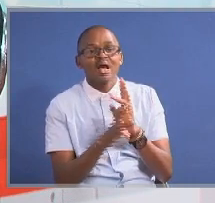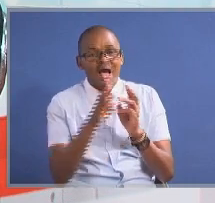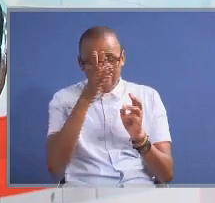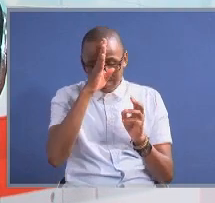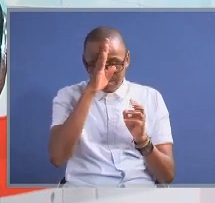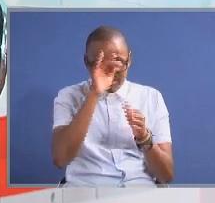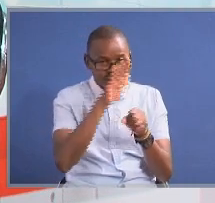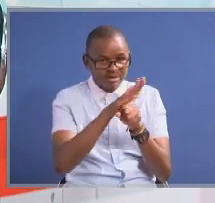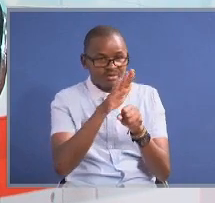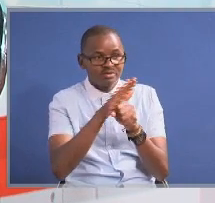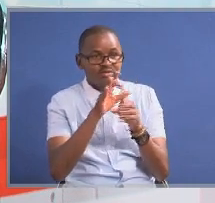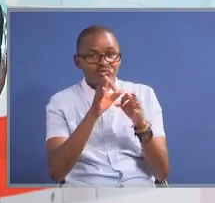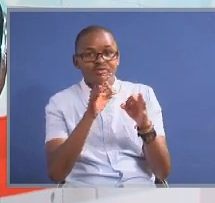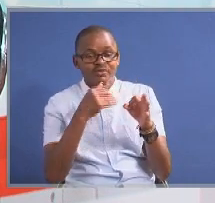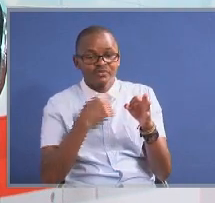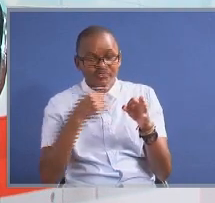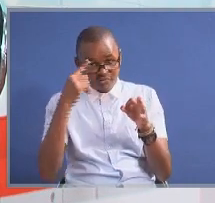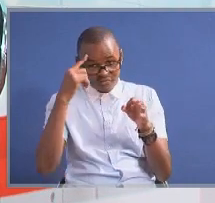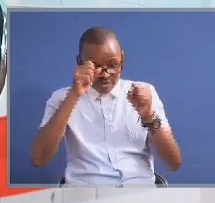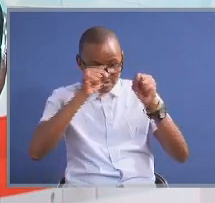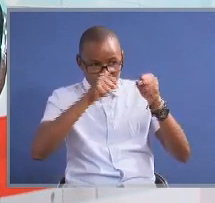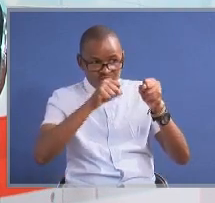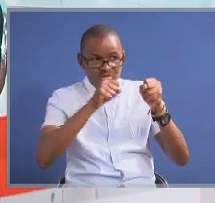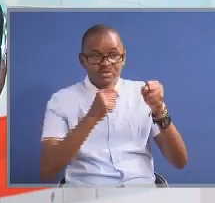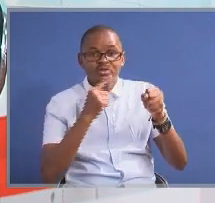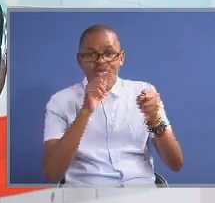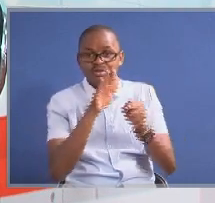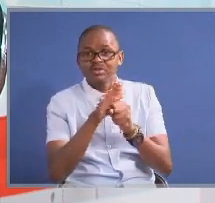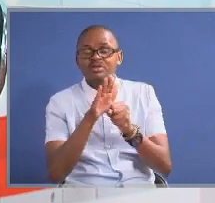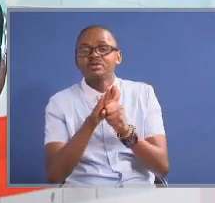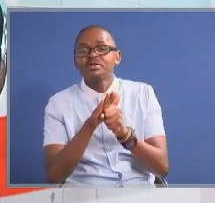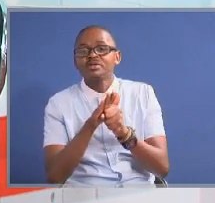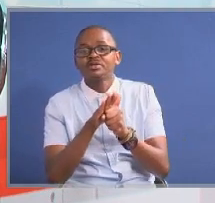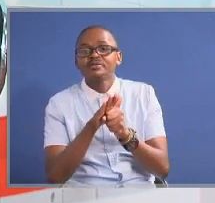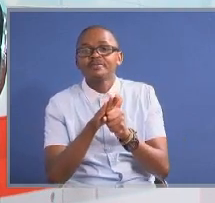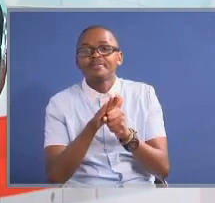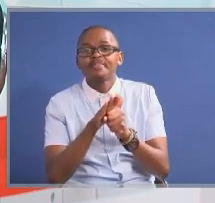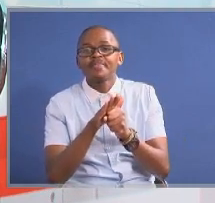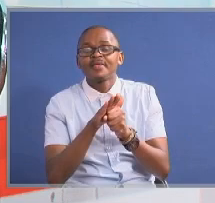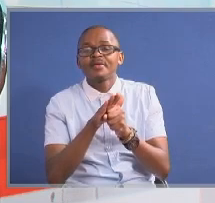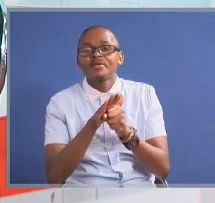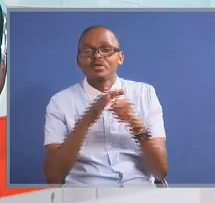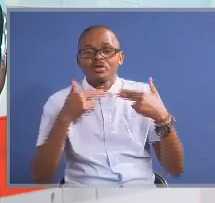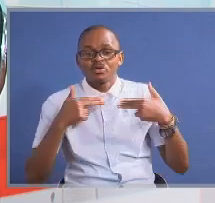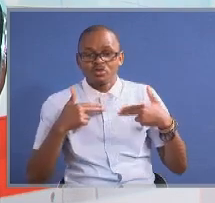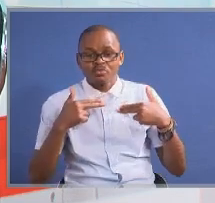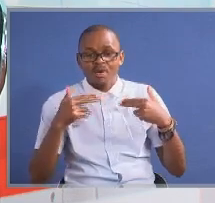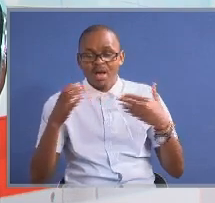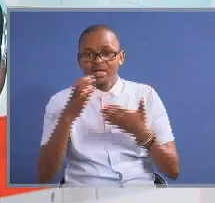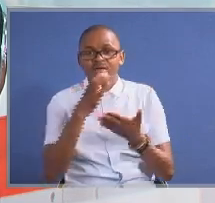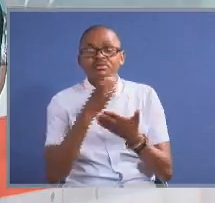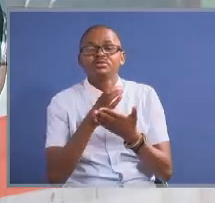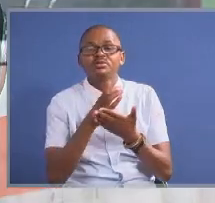endowed with so much resources, so much potentials, so much human capital, so much